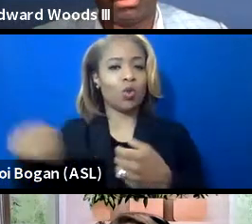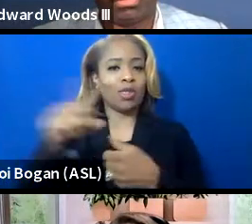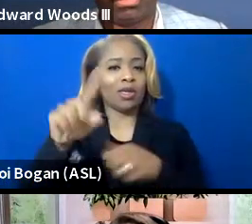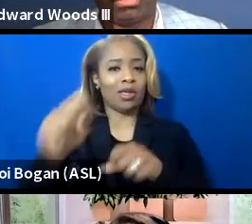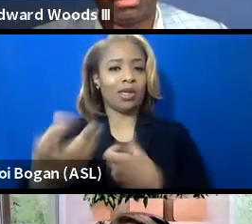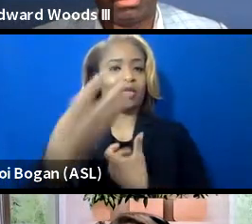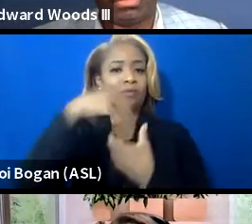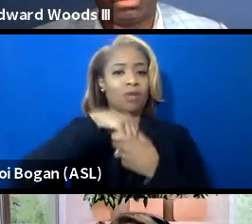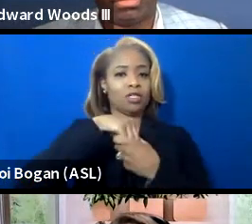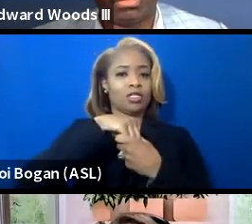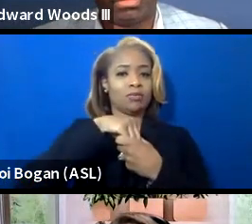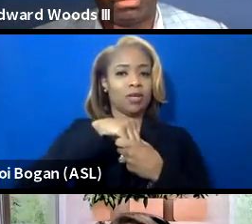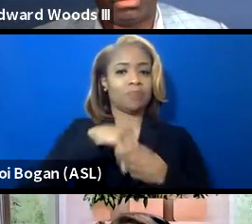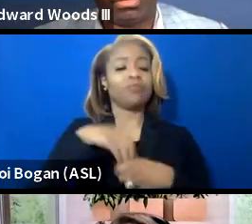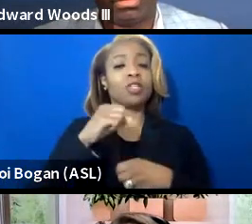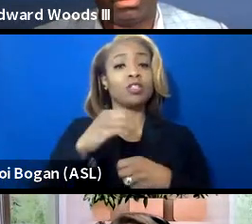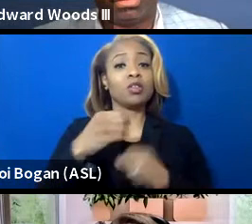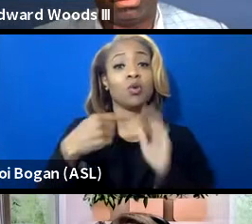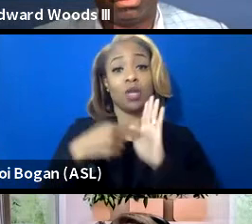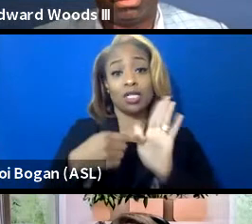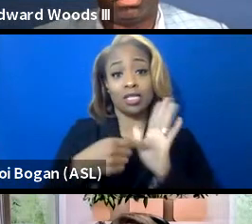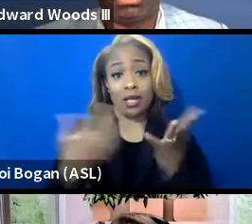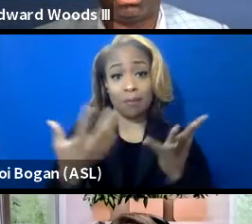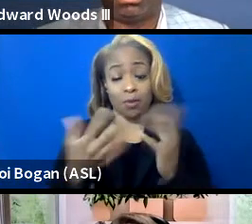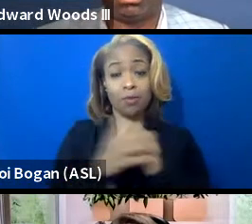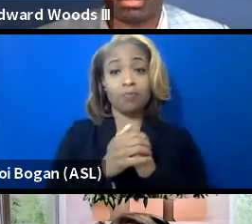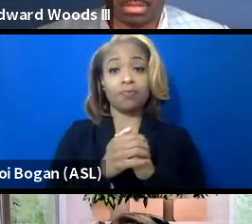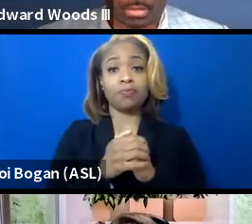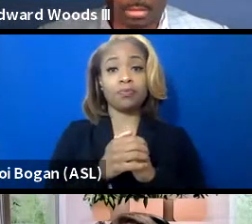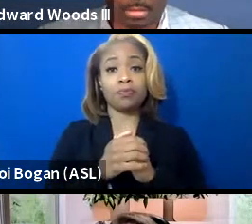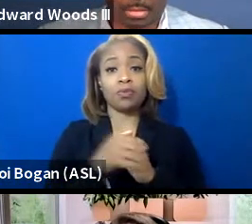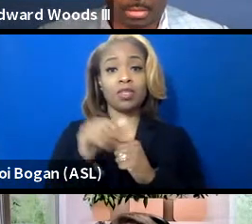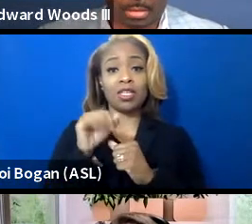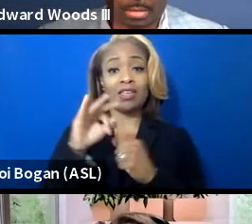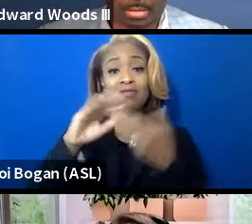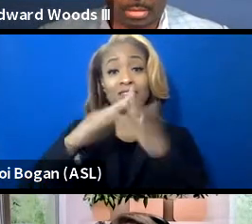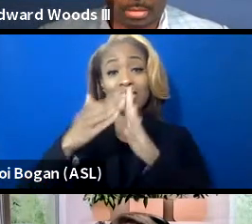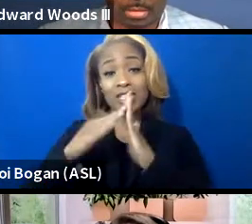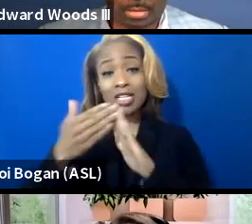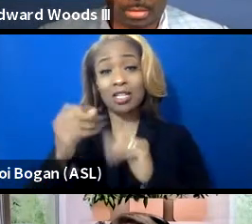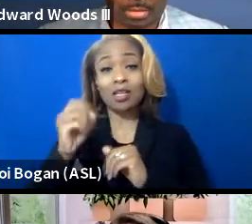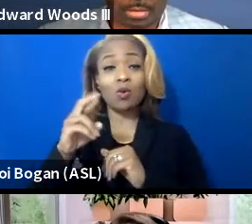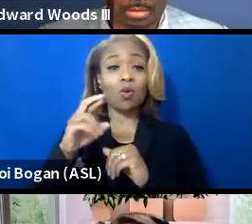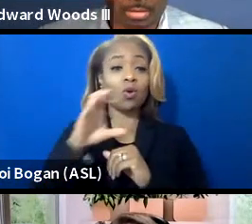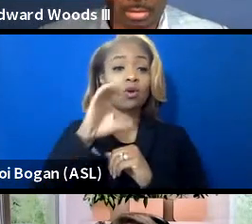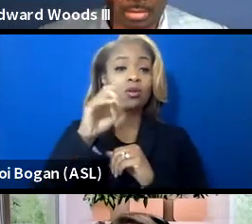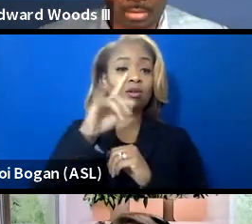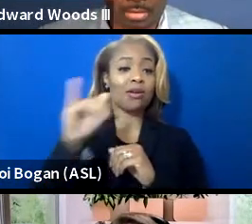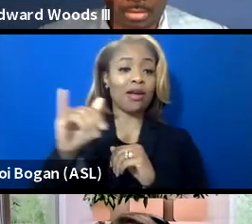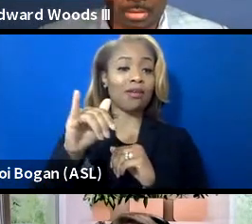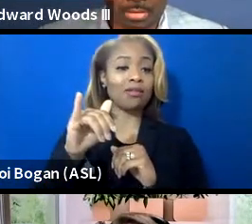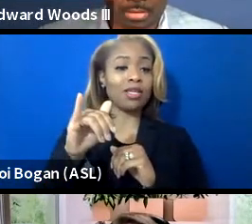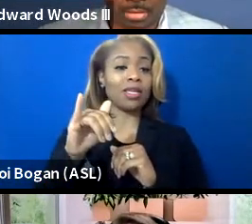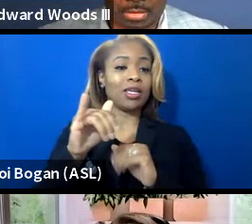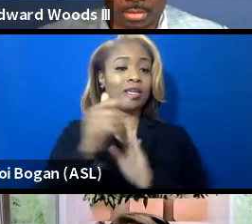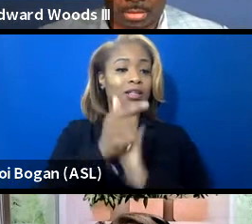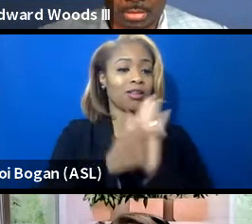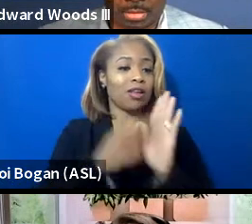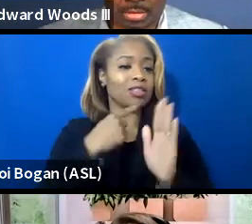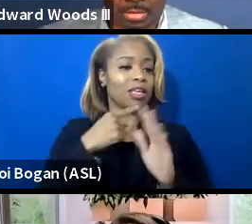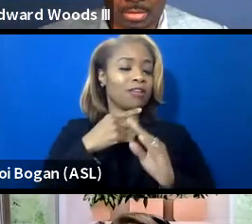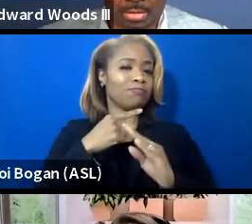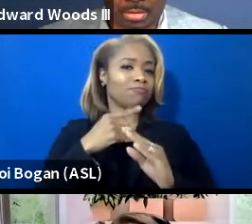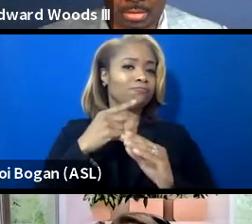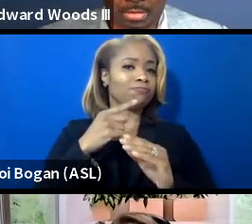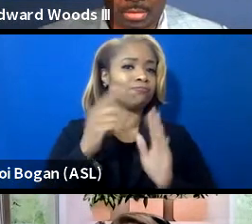participation. So examples of that would be if a city or county ordinance prohibited motorized devices